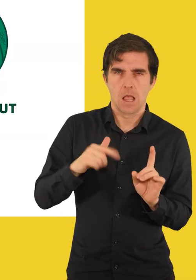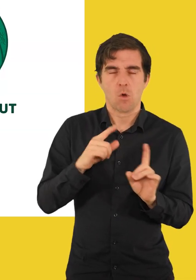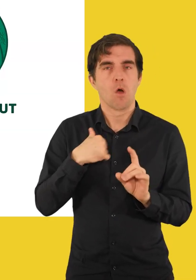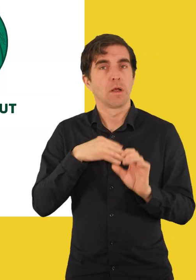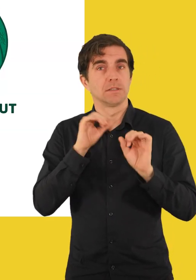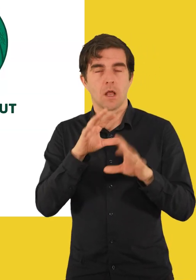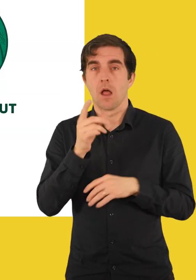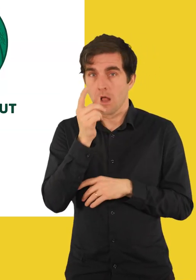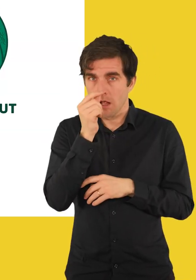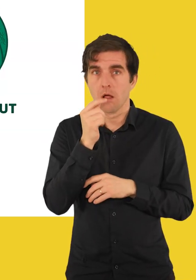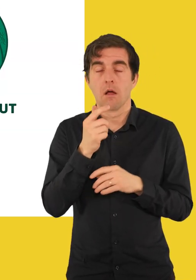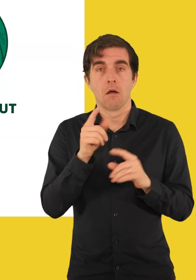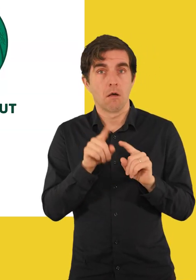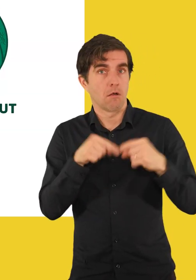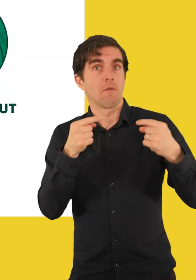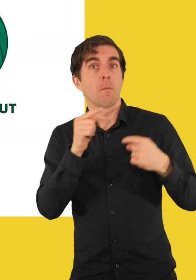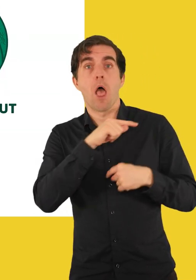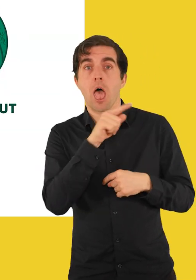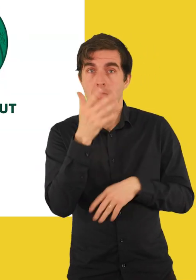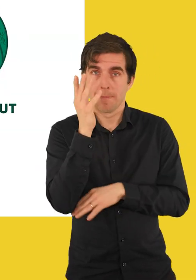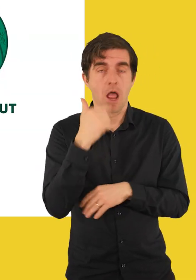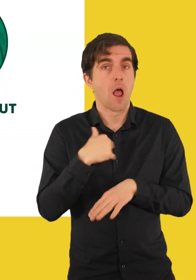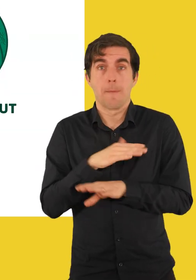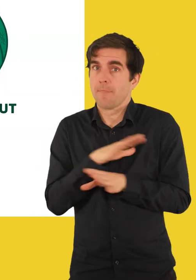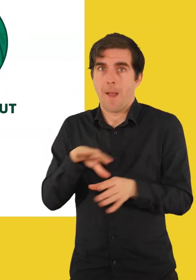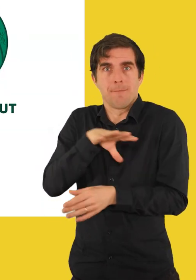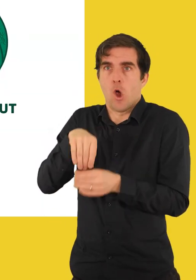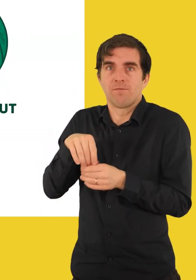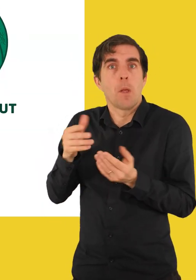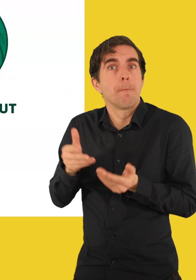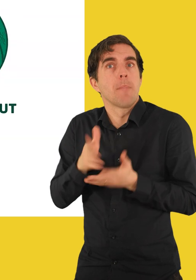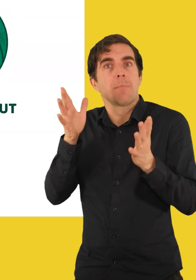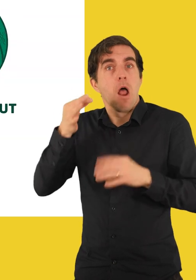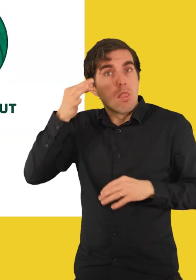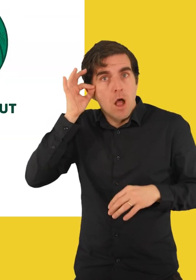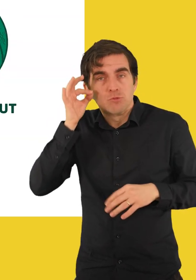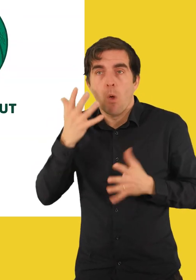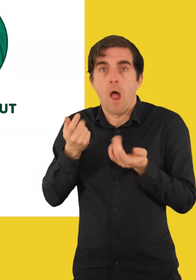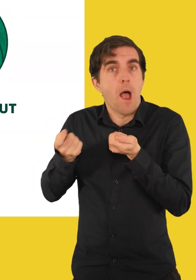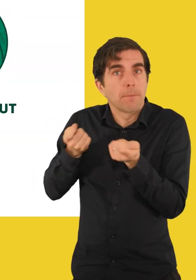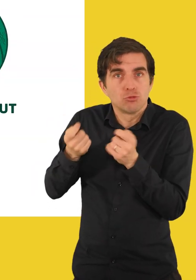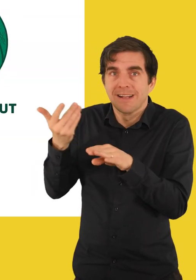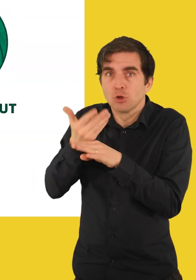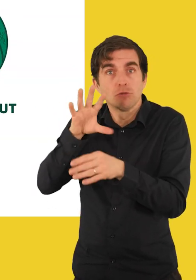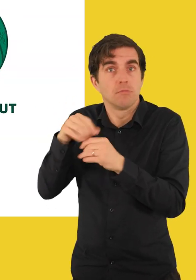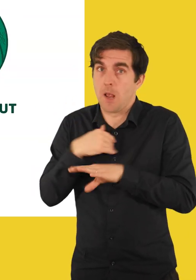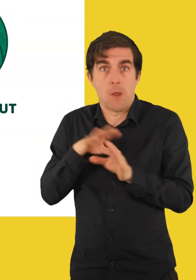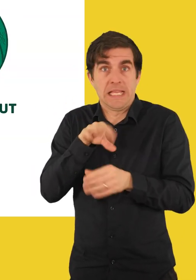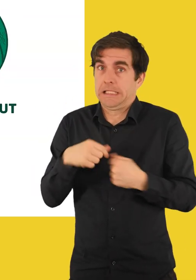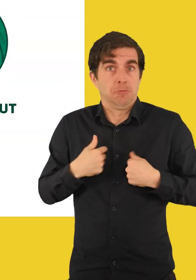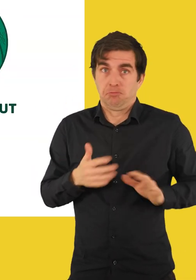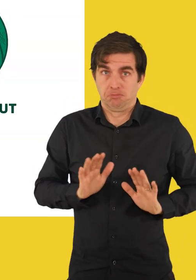to say that maybe contrary of the other speakers today, I'm not part of the public authorities